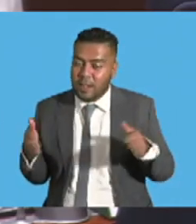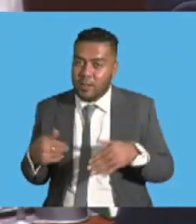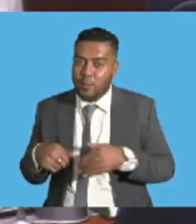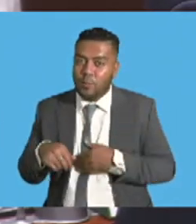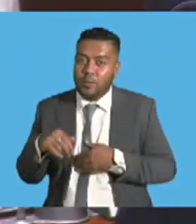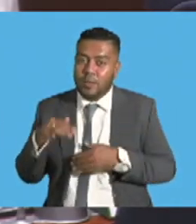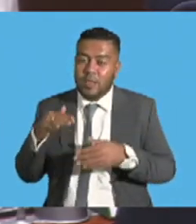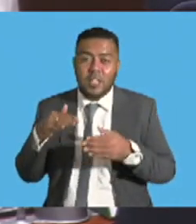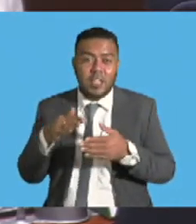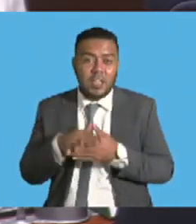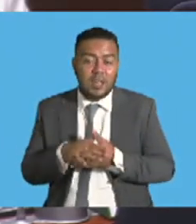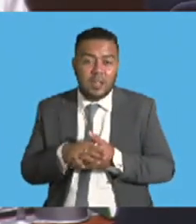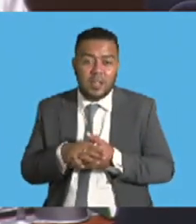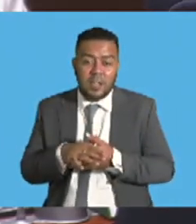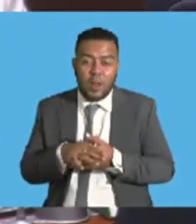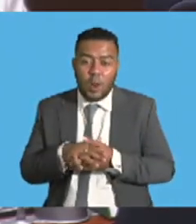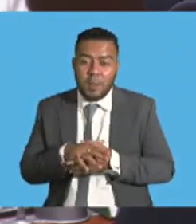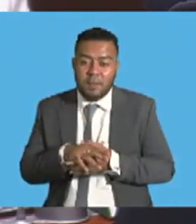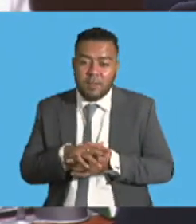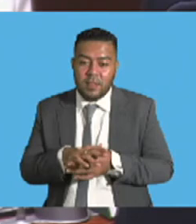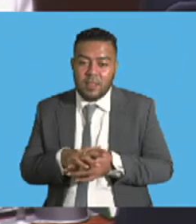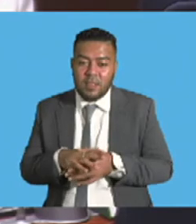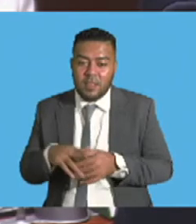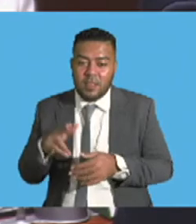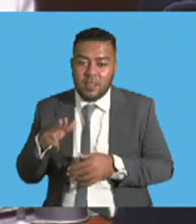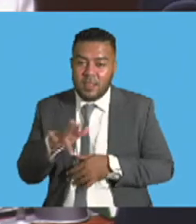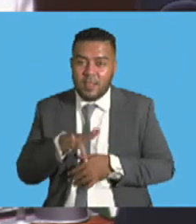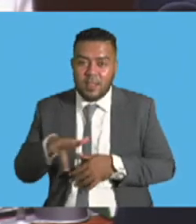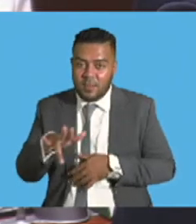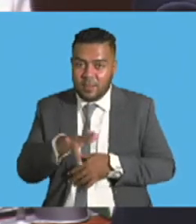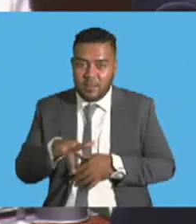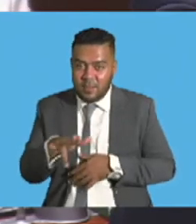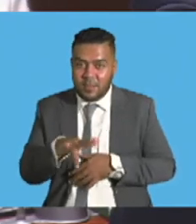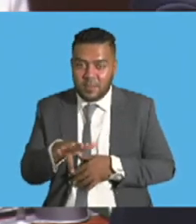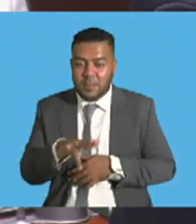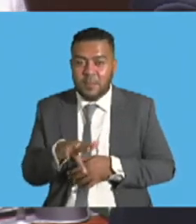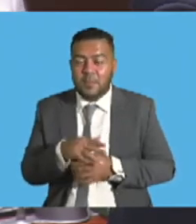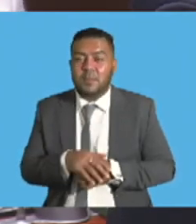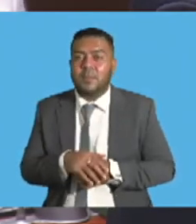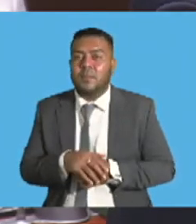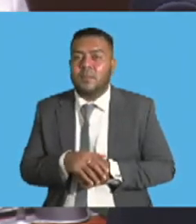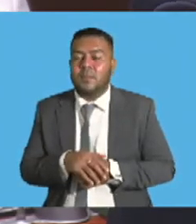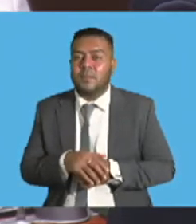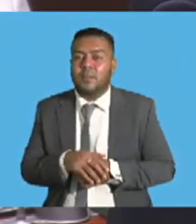have implemented to address the water inundation experienced by coastal communities.